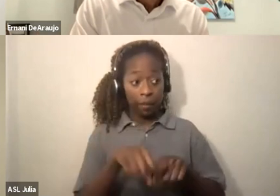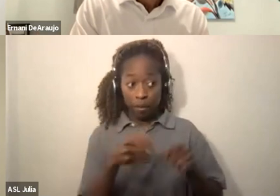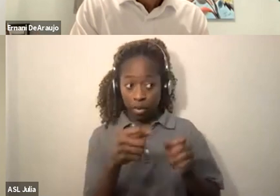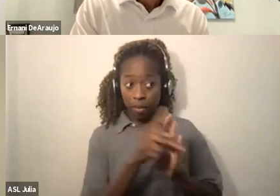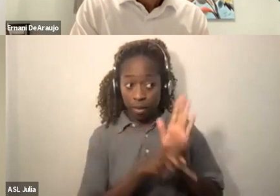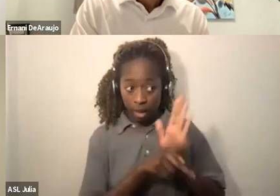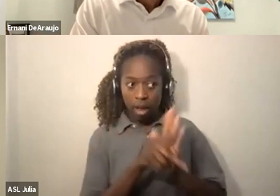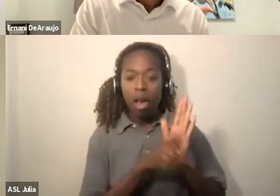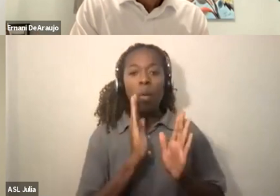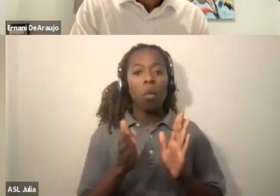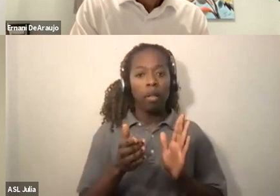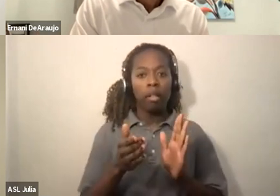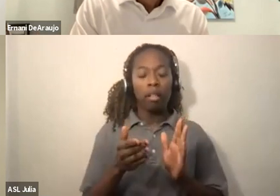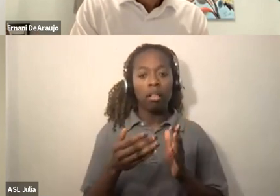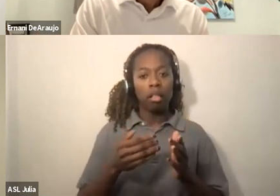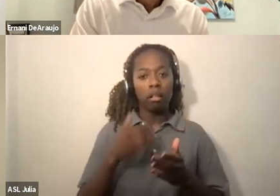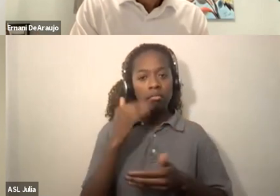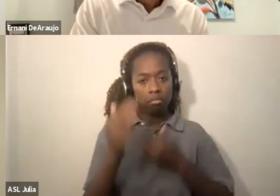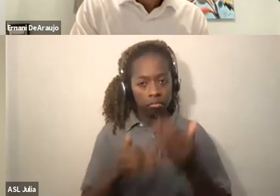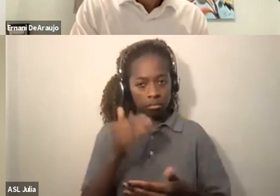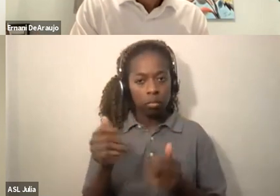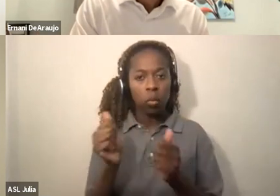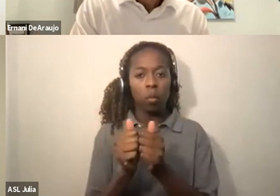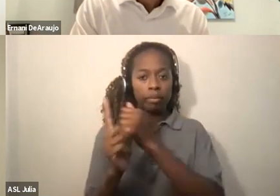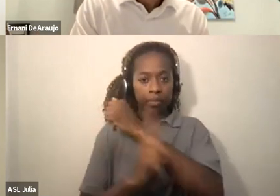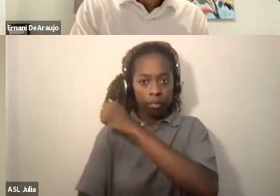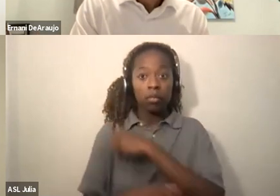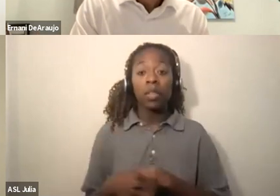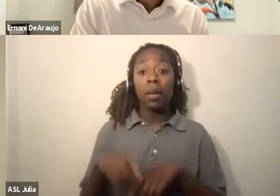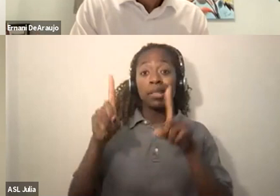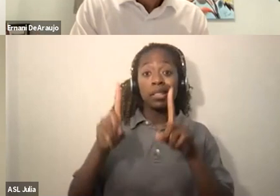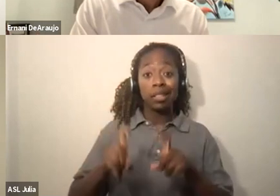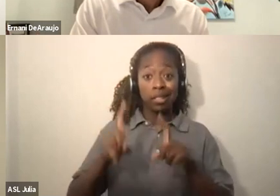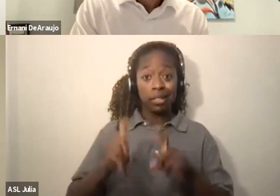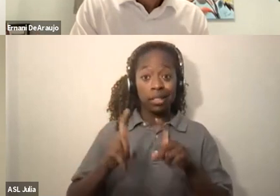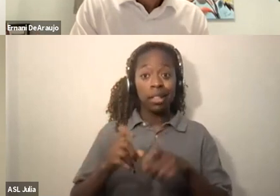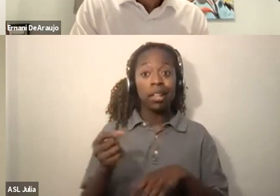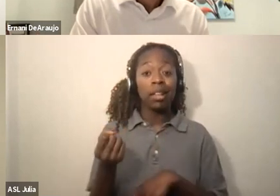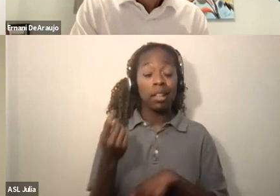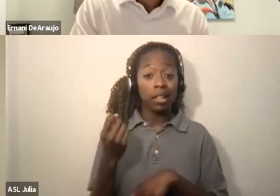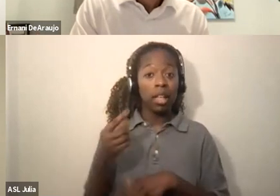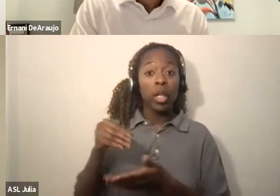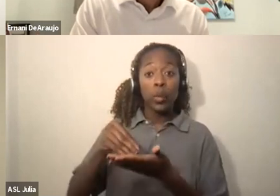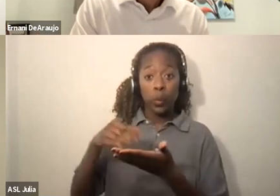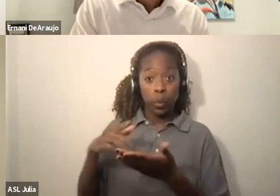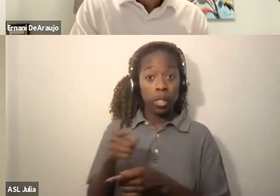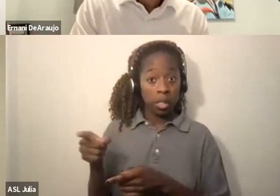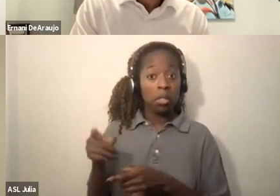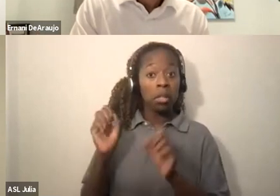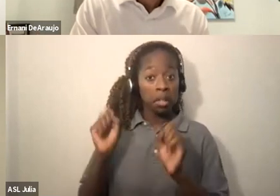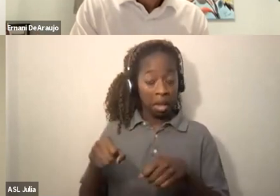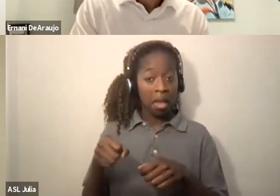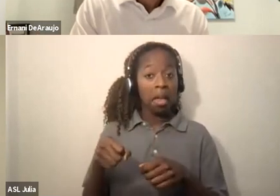school policies as for testing all students will have access to free involuntary covet 19 pool